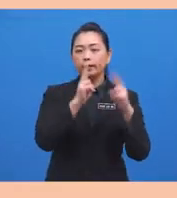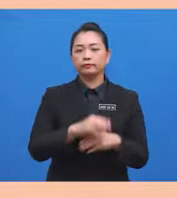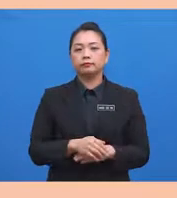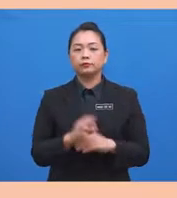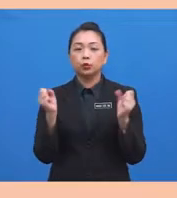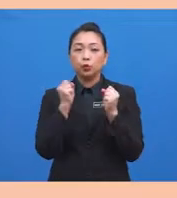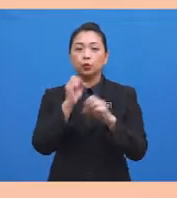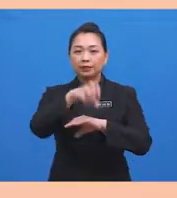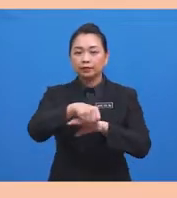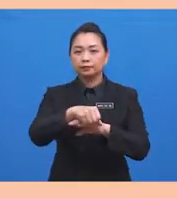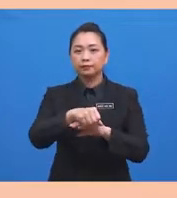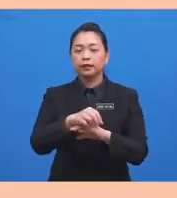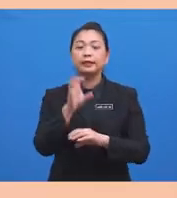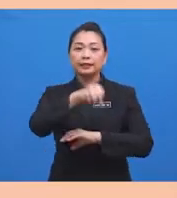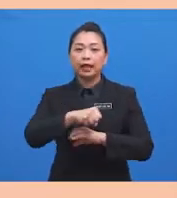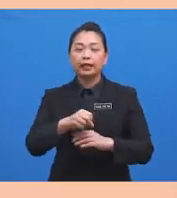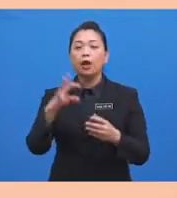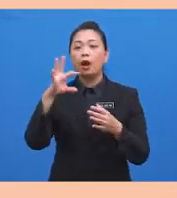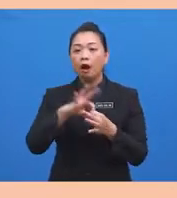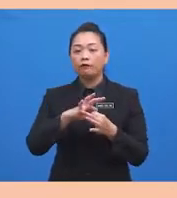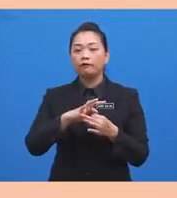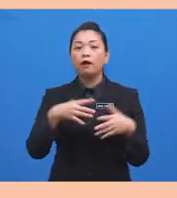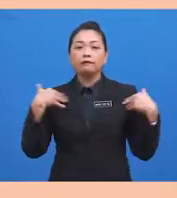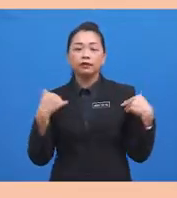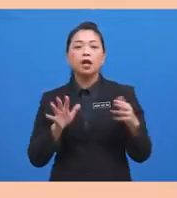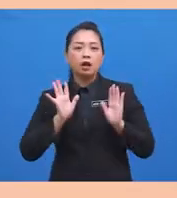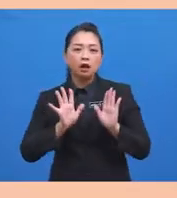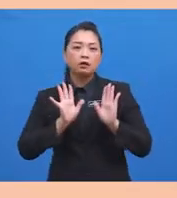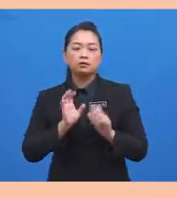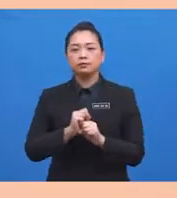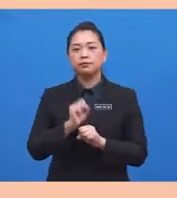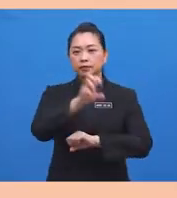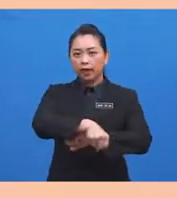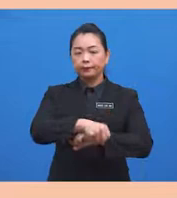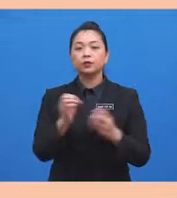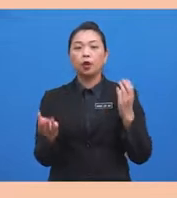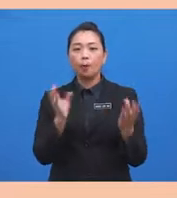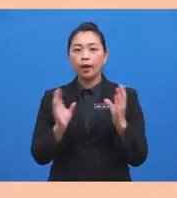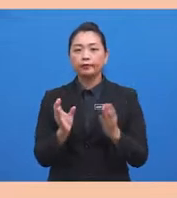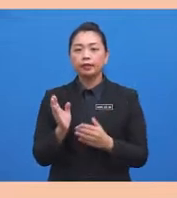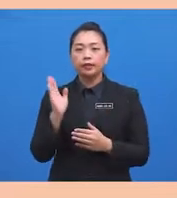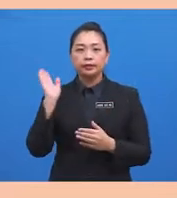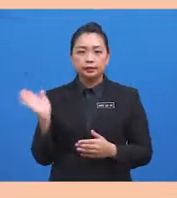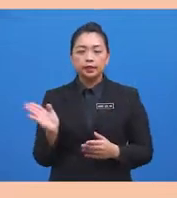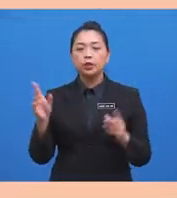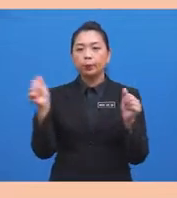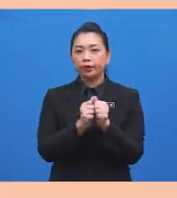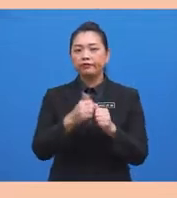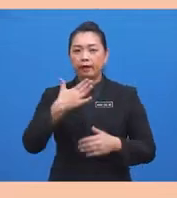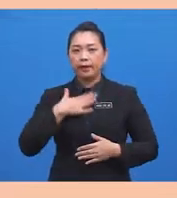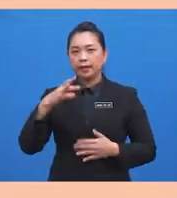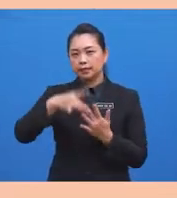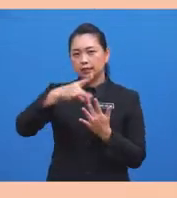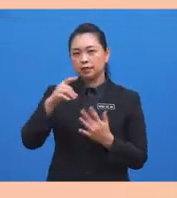cool nights would mean a night of fun or an awesome night. Comparing this with my selection